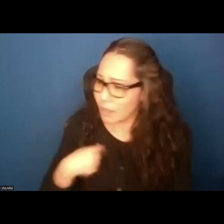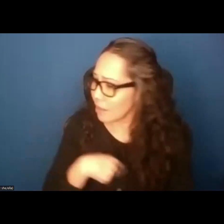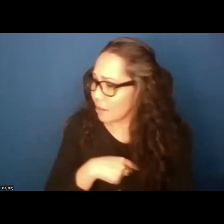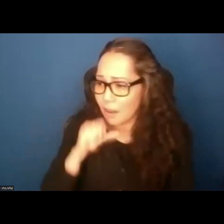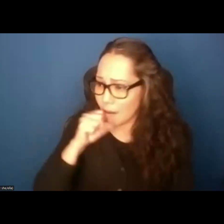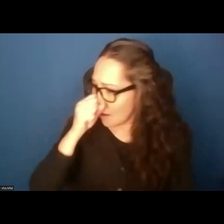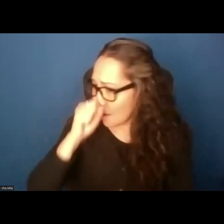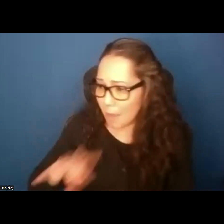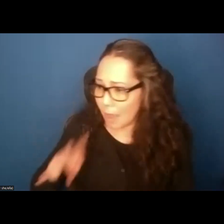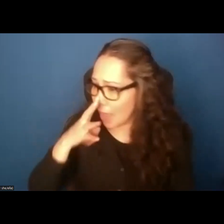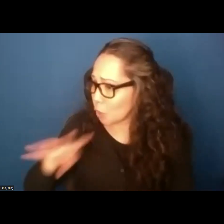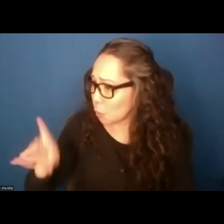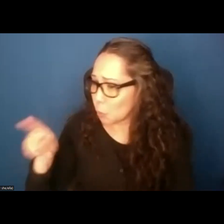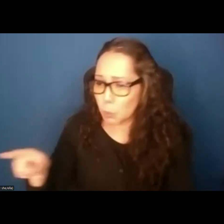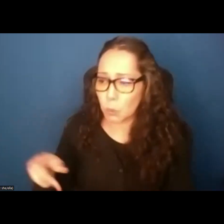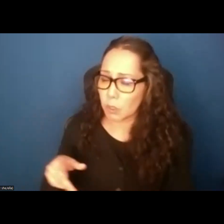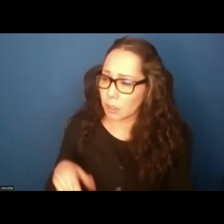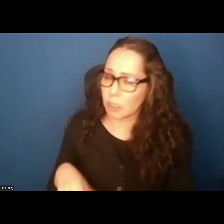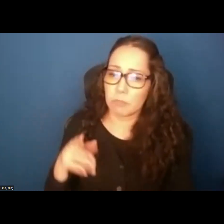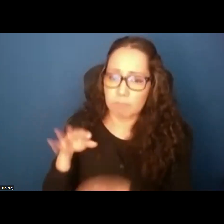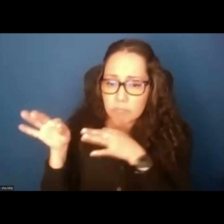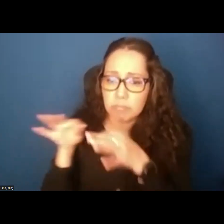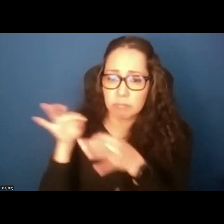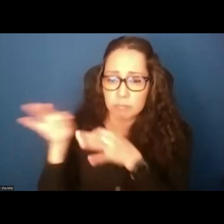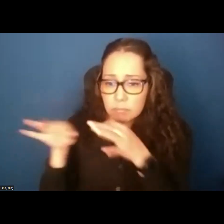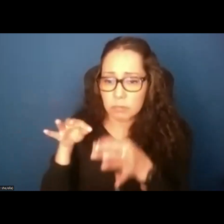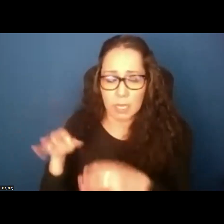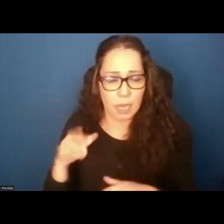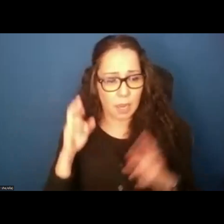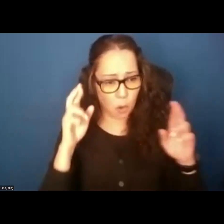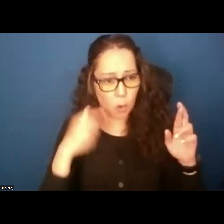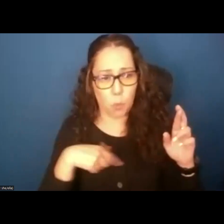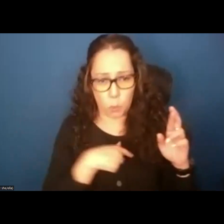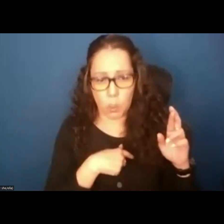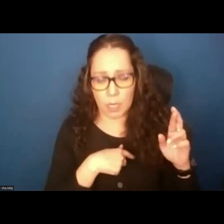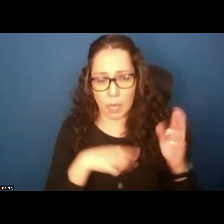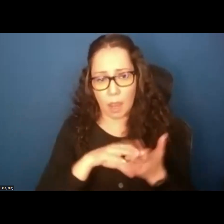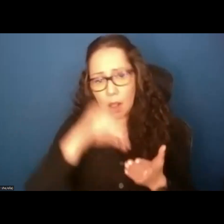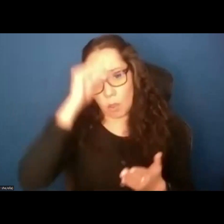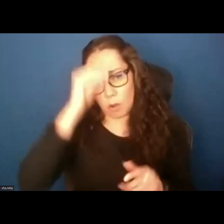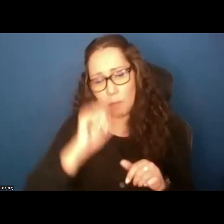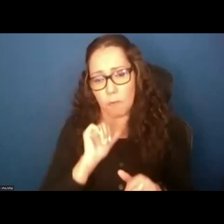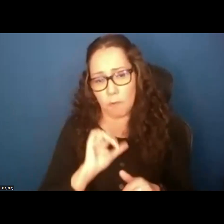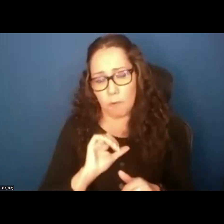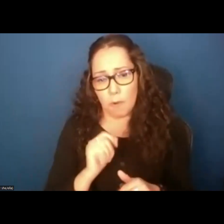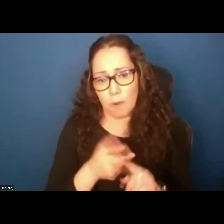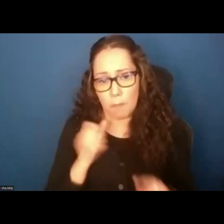I hope we can learn from our mistakes, prioritize face to face visits,